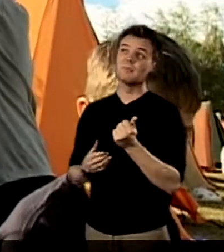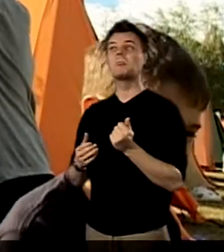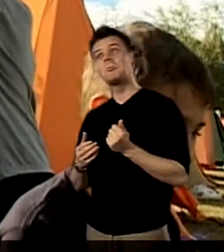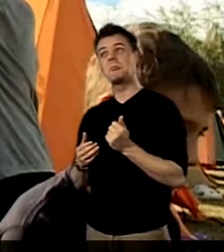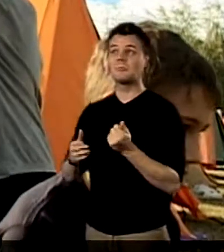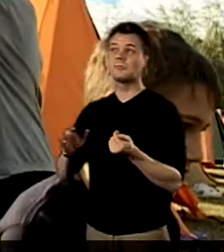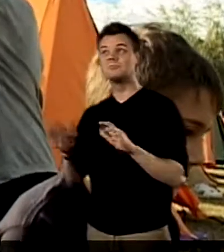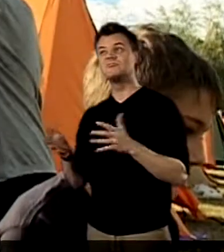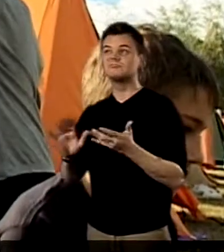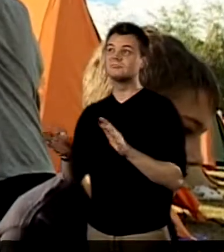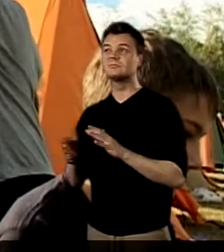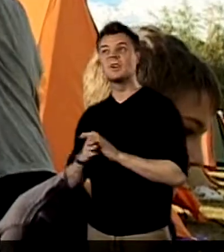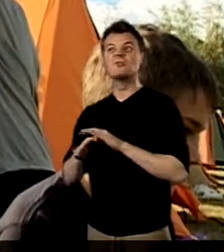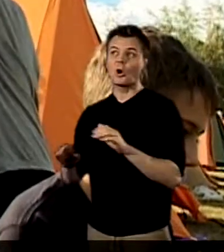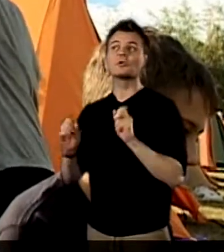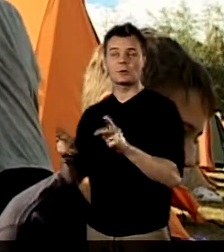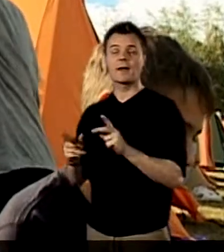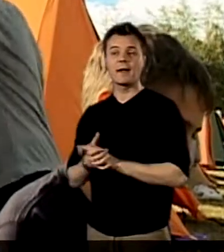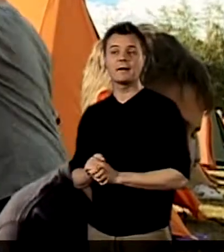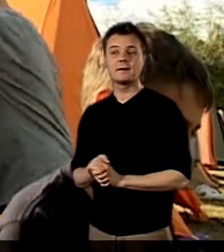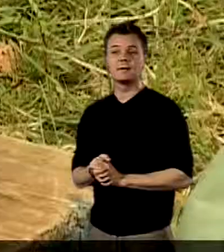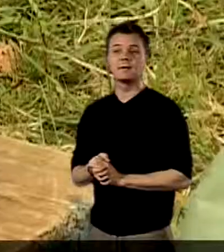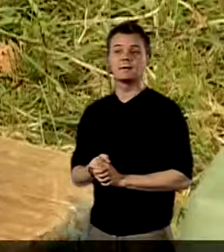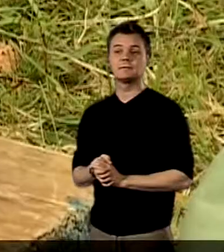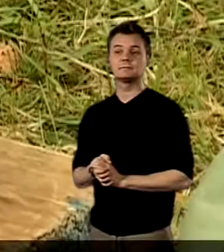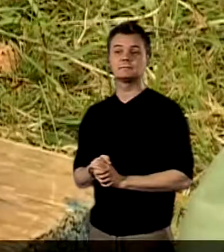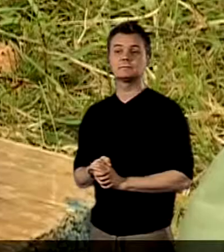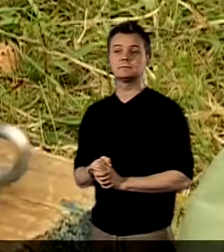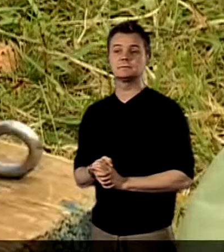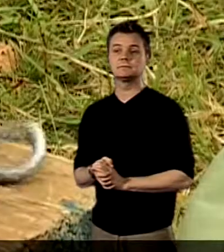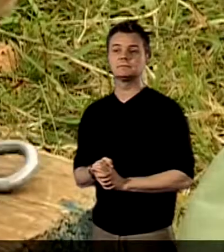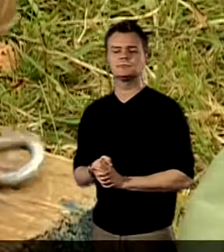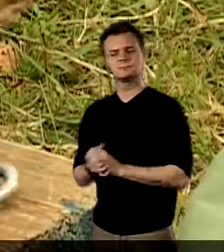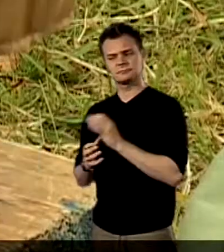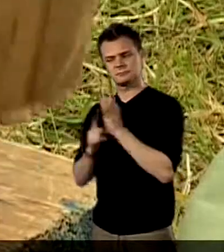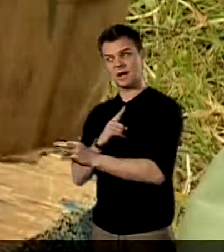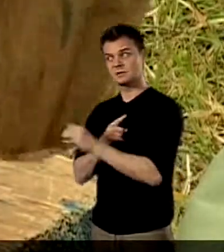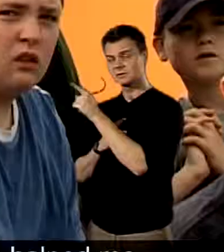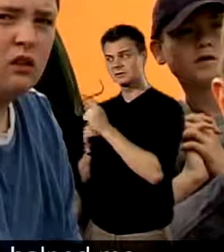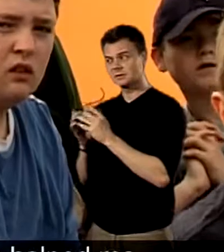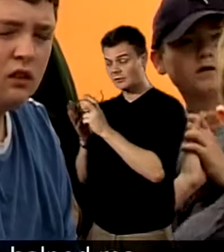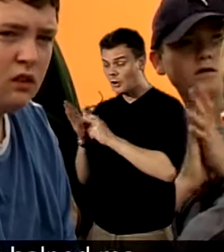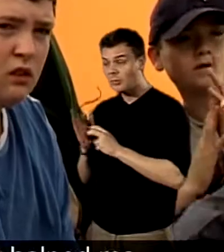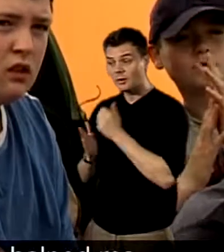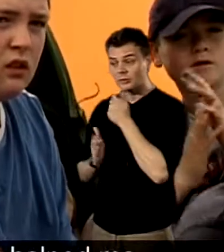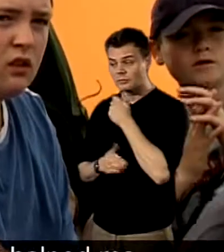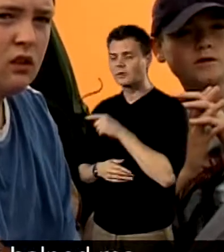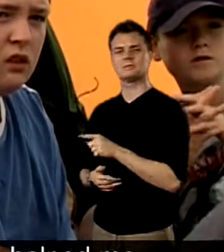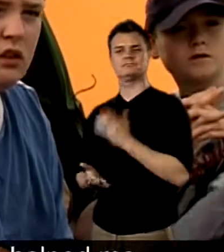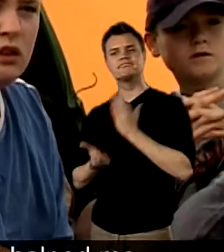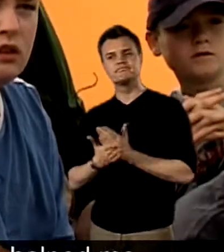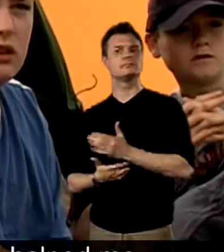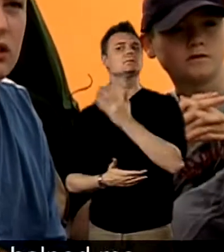slightly not okay than others. Has a notebook been useful? It's been very useful indeed.